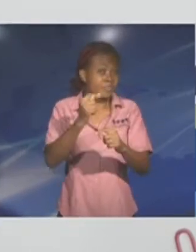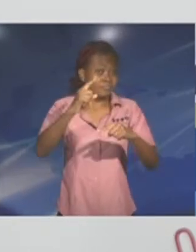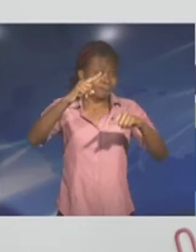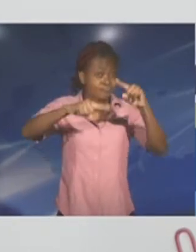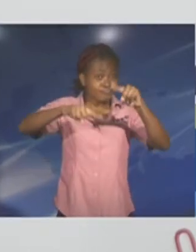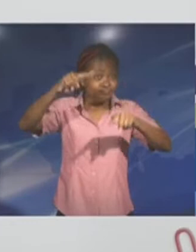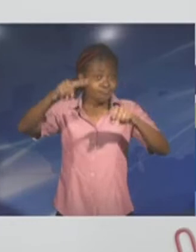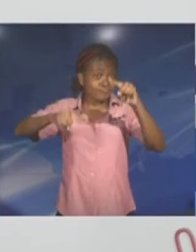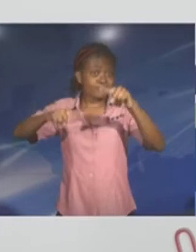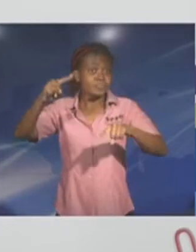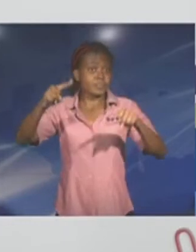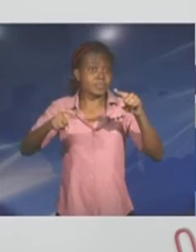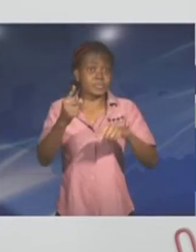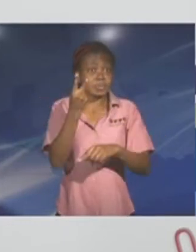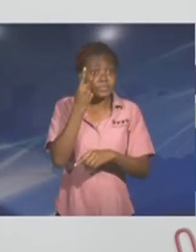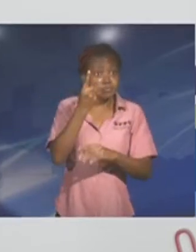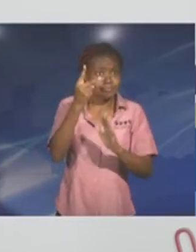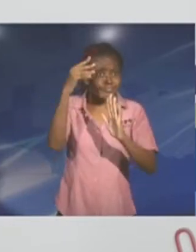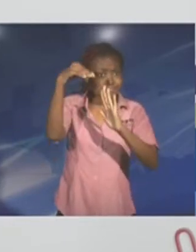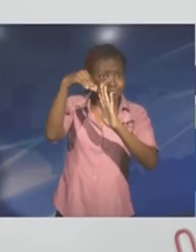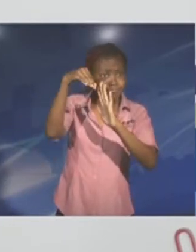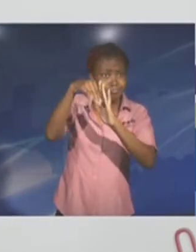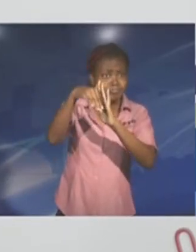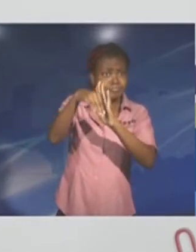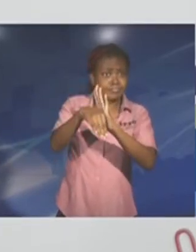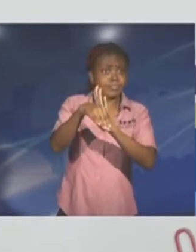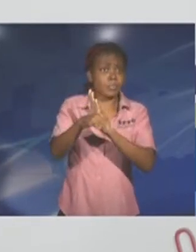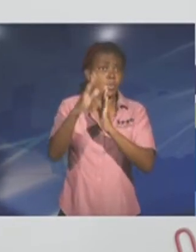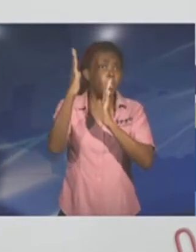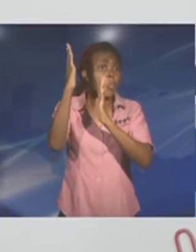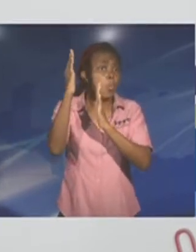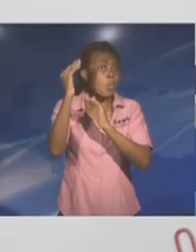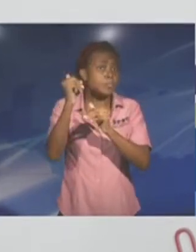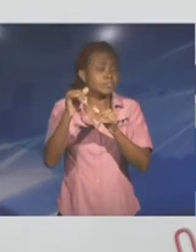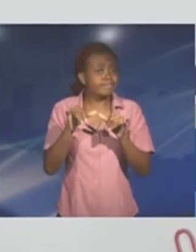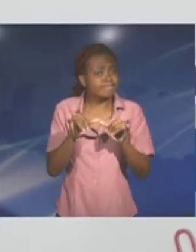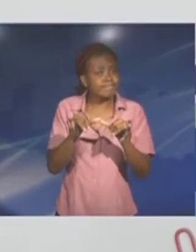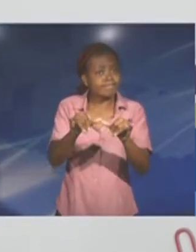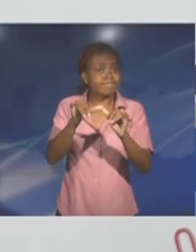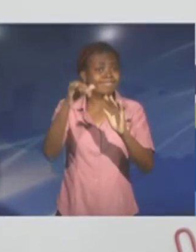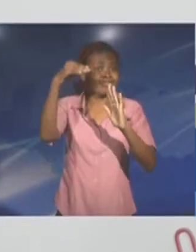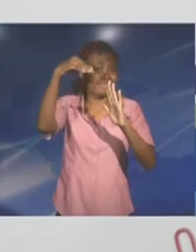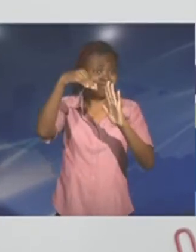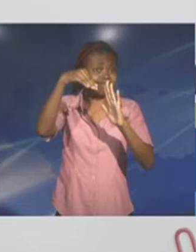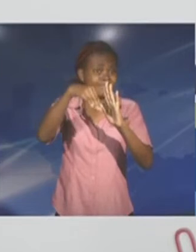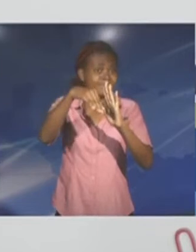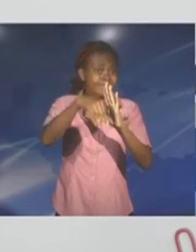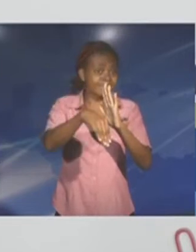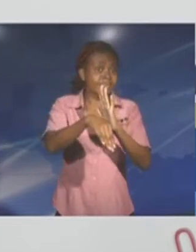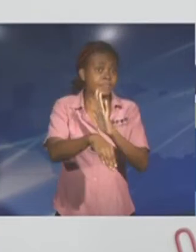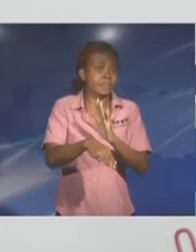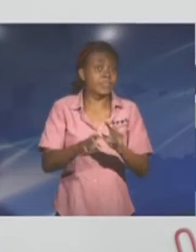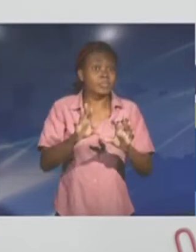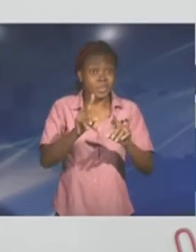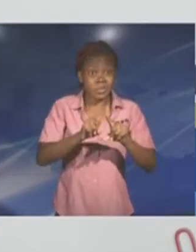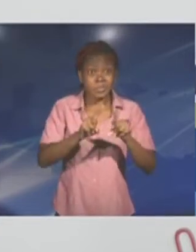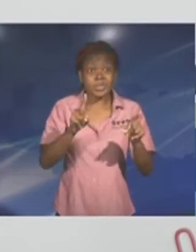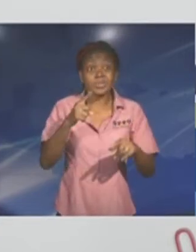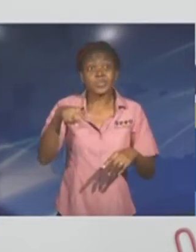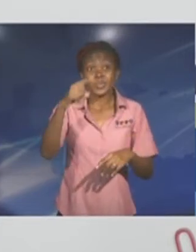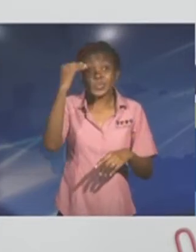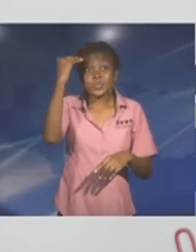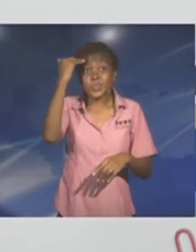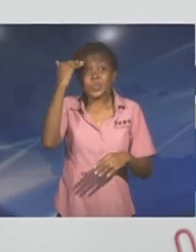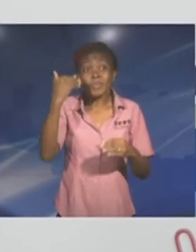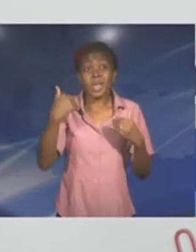manifesting itself now will be one that continues, but as we continue to see, and as you rightly alluded to, the